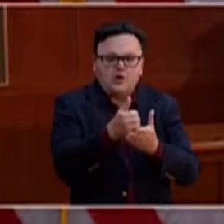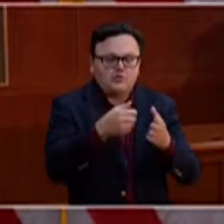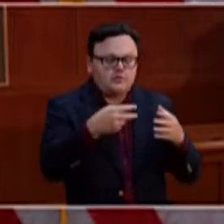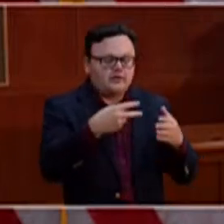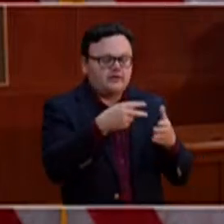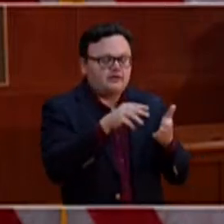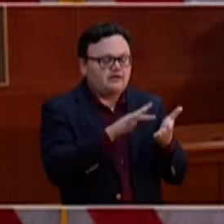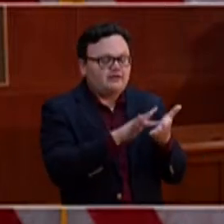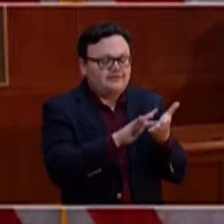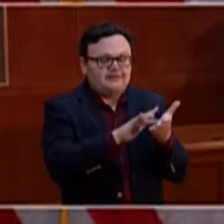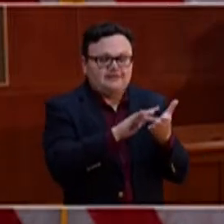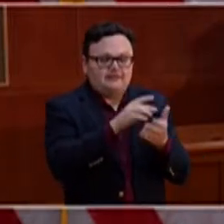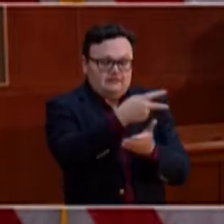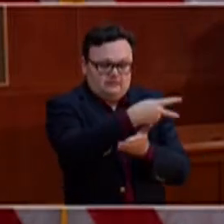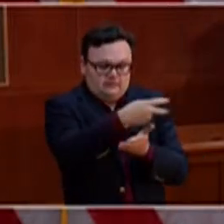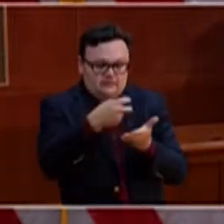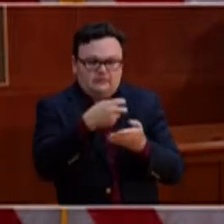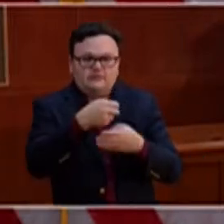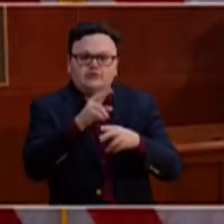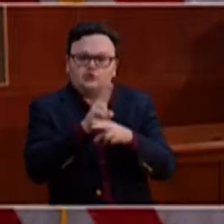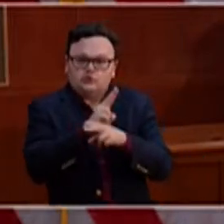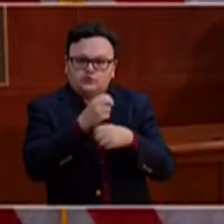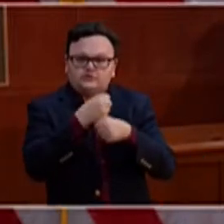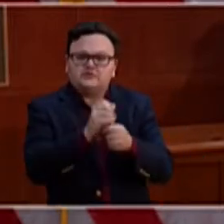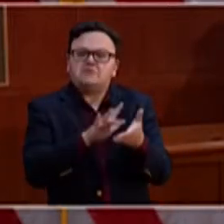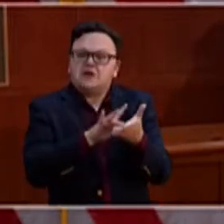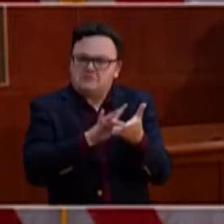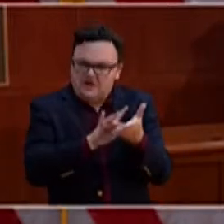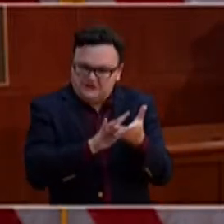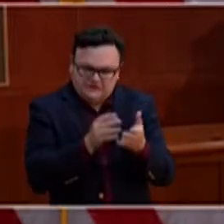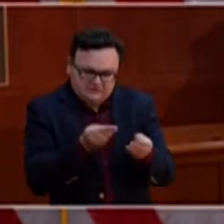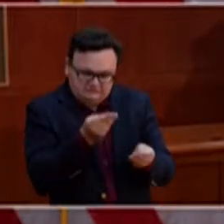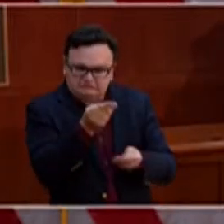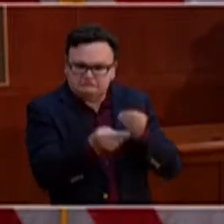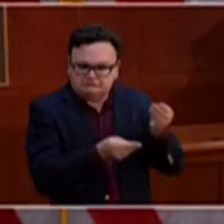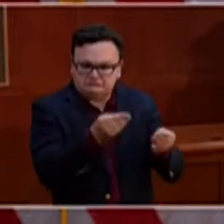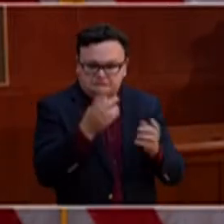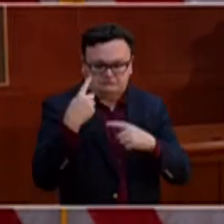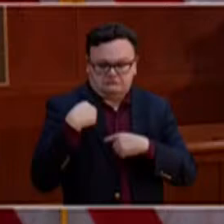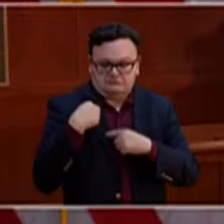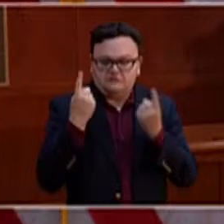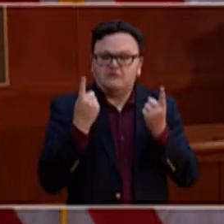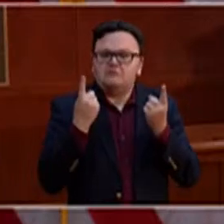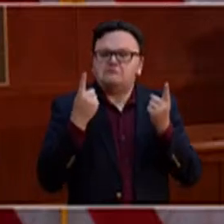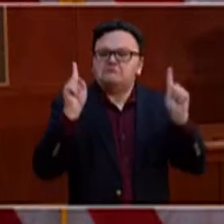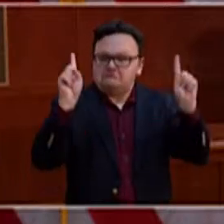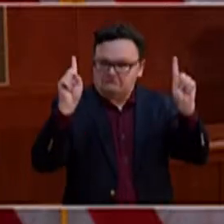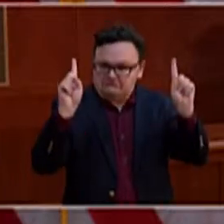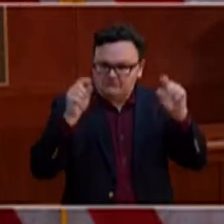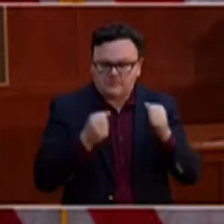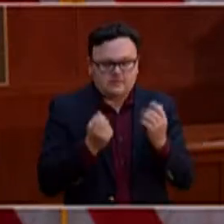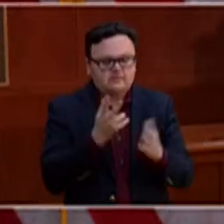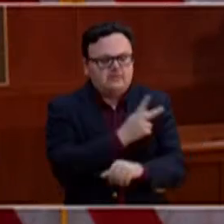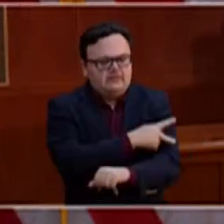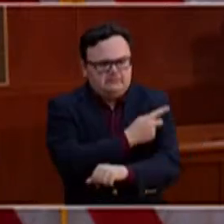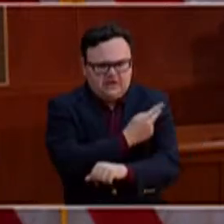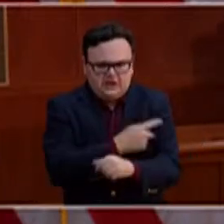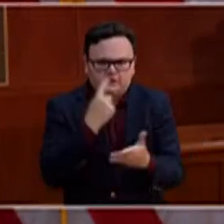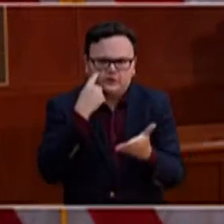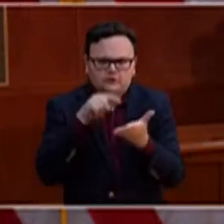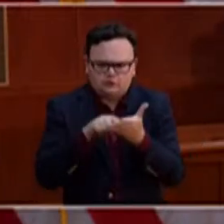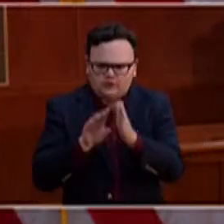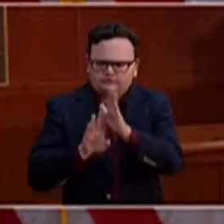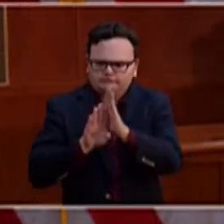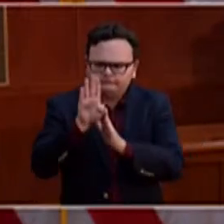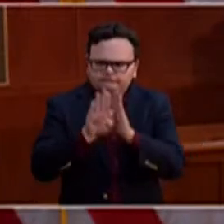these doctors are then using that to treat patients. And it's had success, and a lot of the patients are doing a lot better